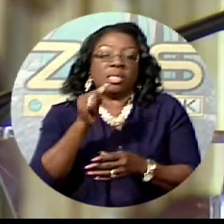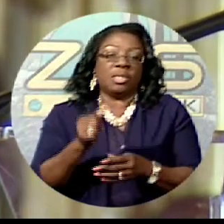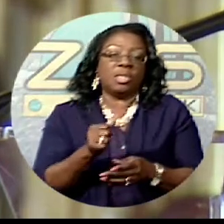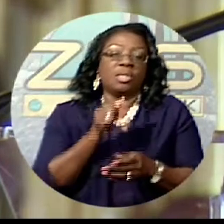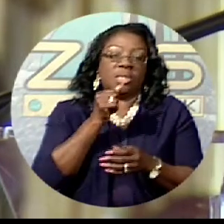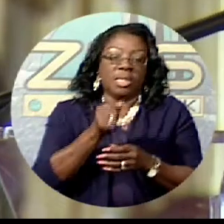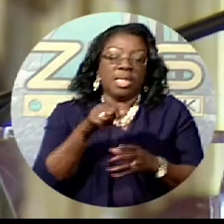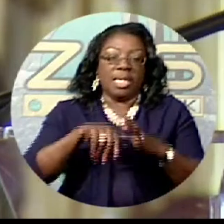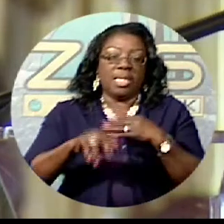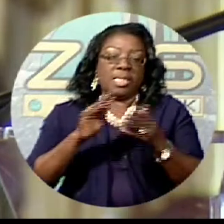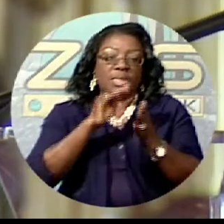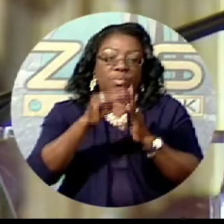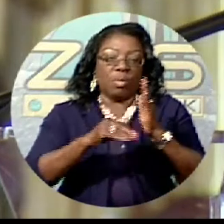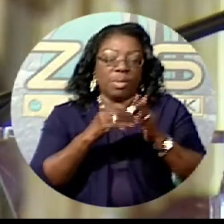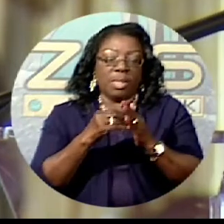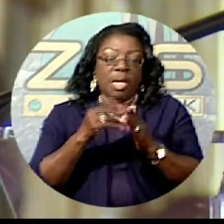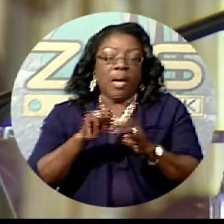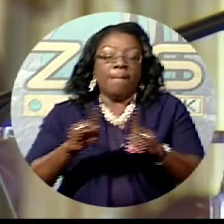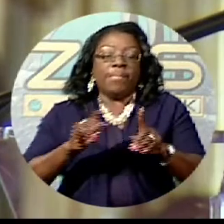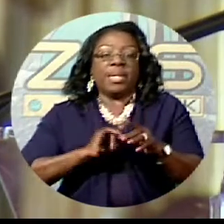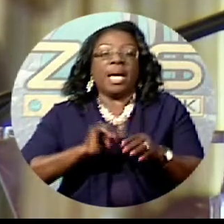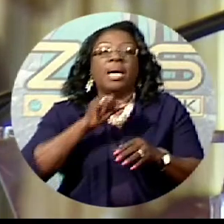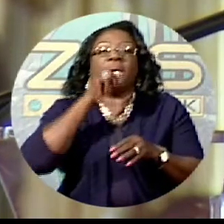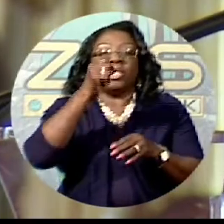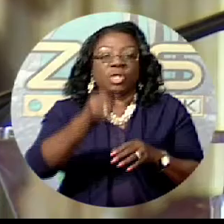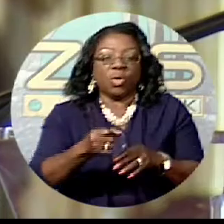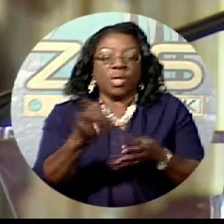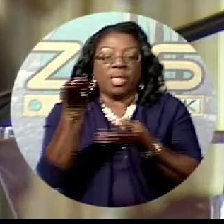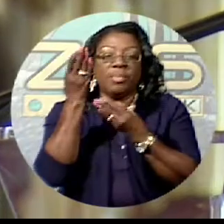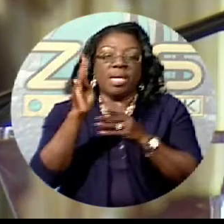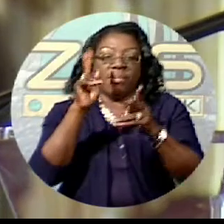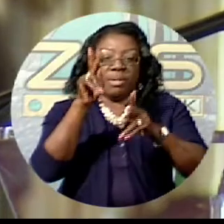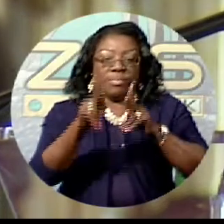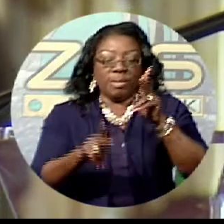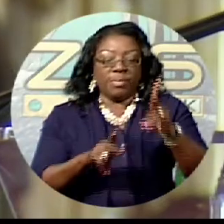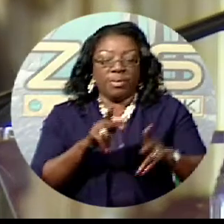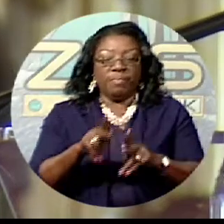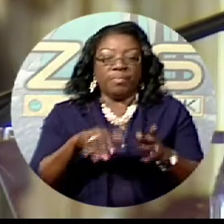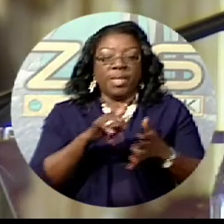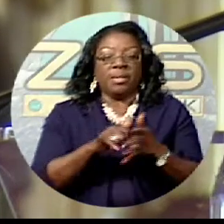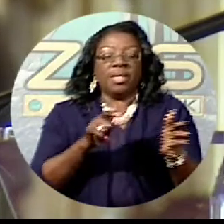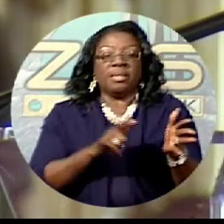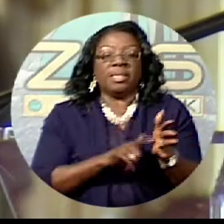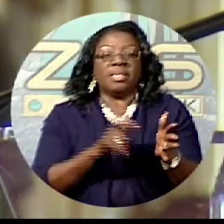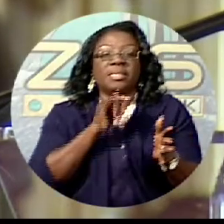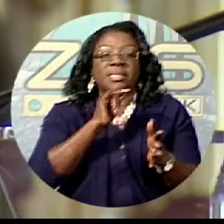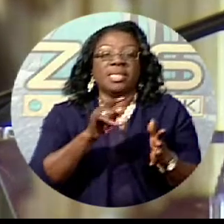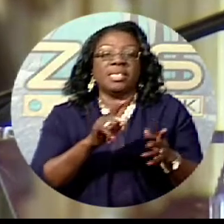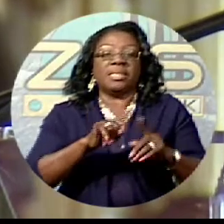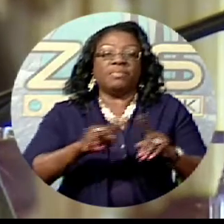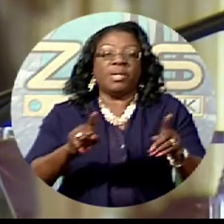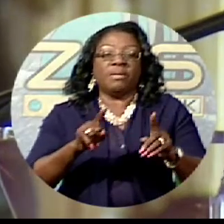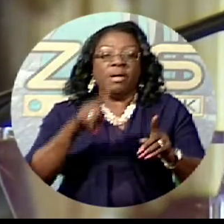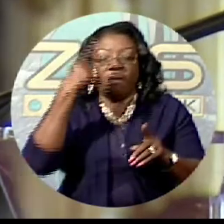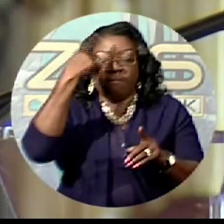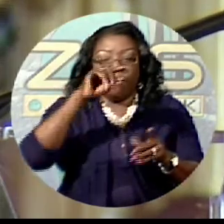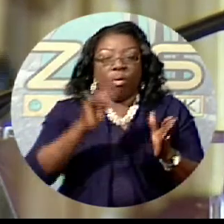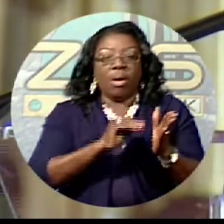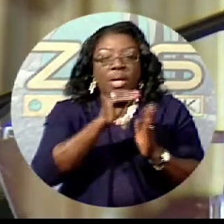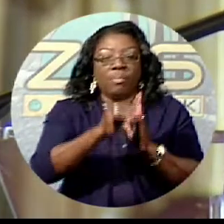this moment, but I assure the Bahamian people that this is but for a